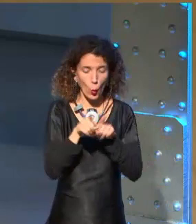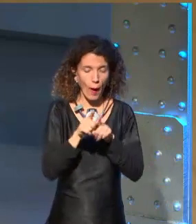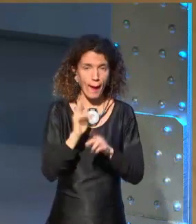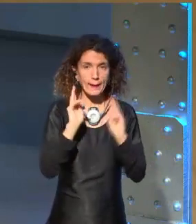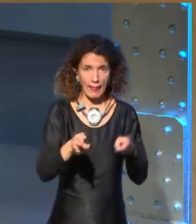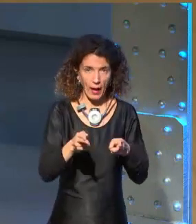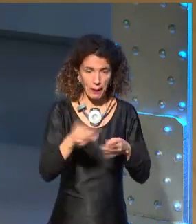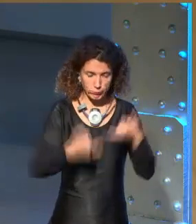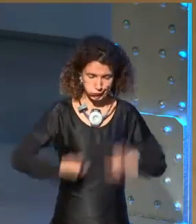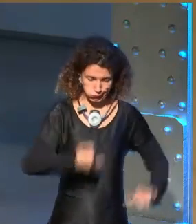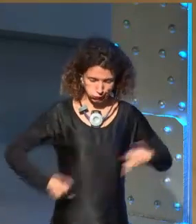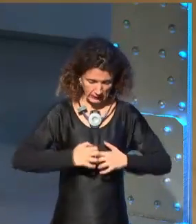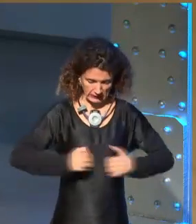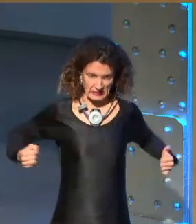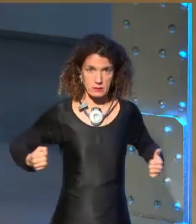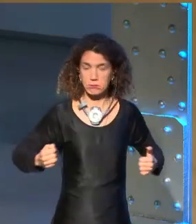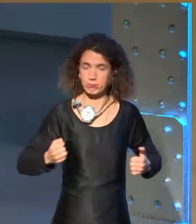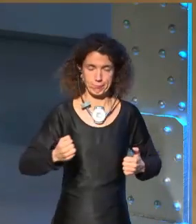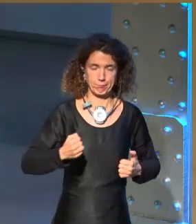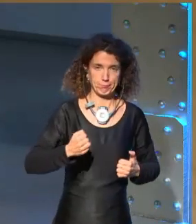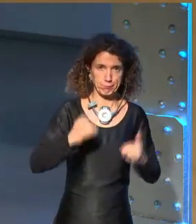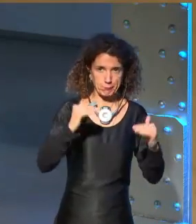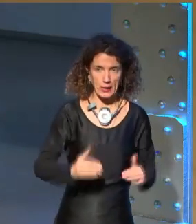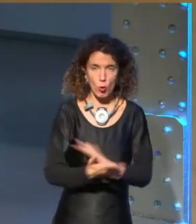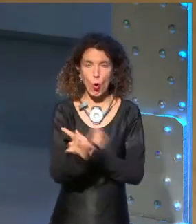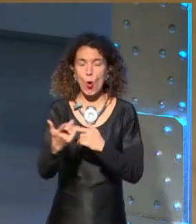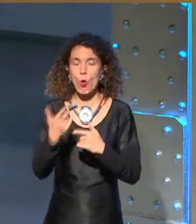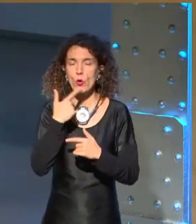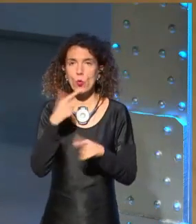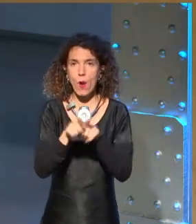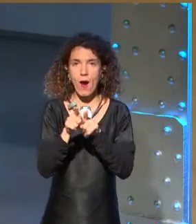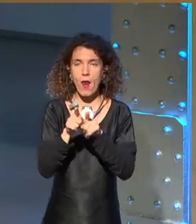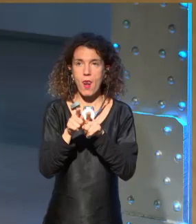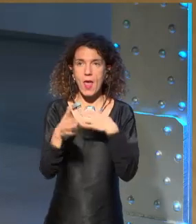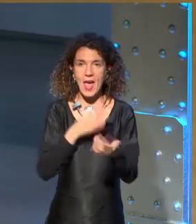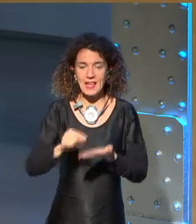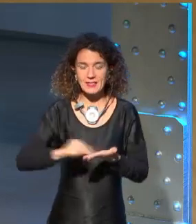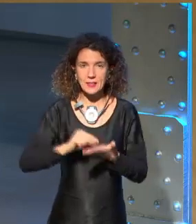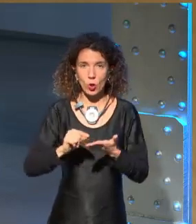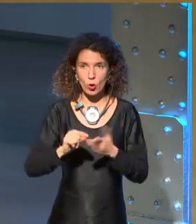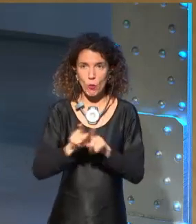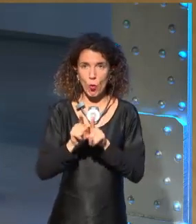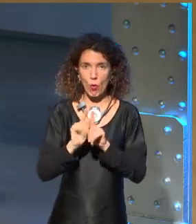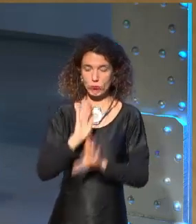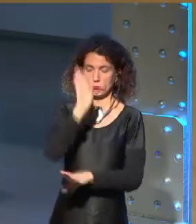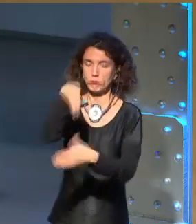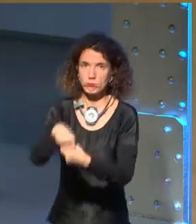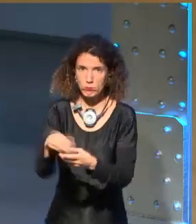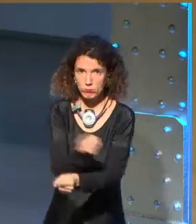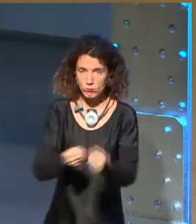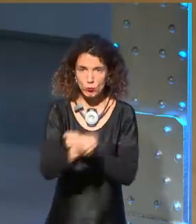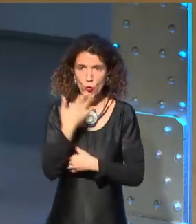dangerous or to slice a corpse, like you've said. But I think that it's the fact that a